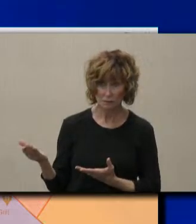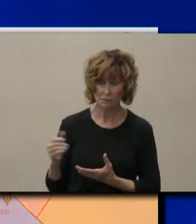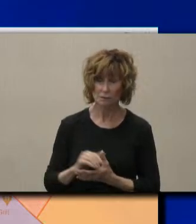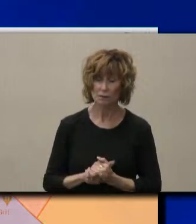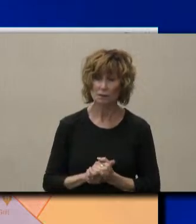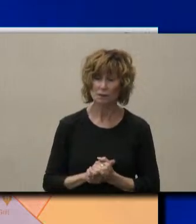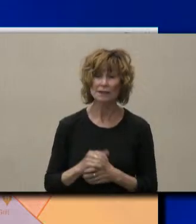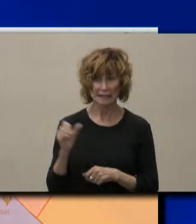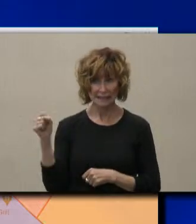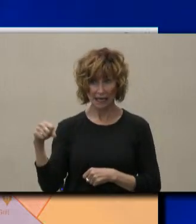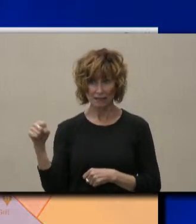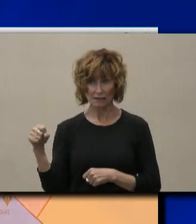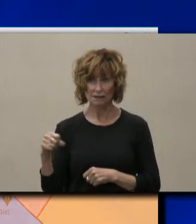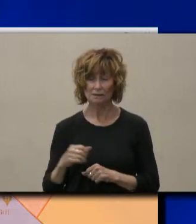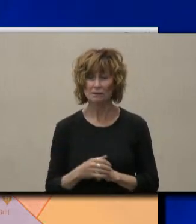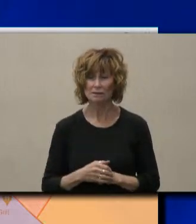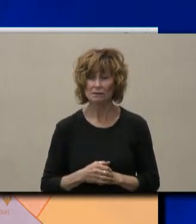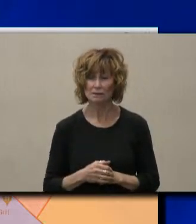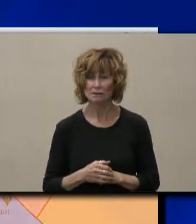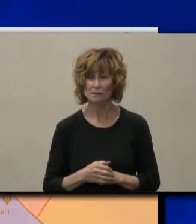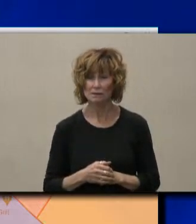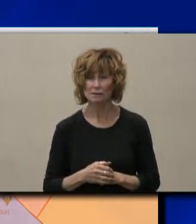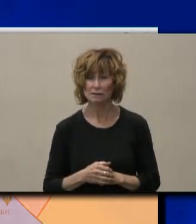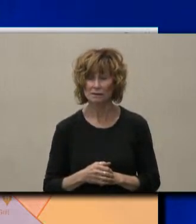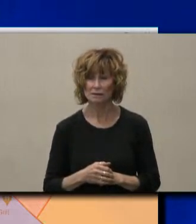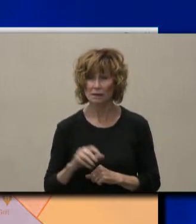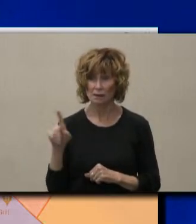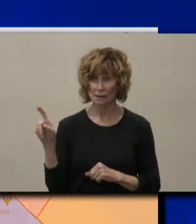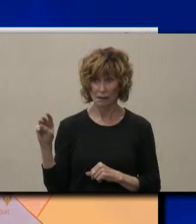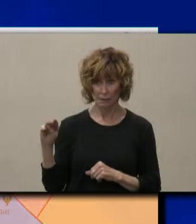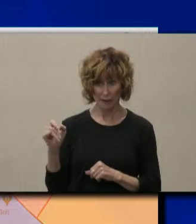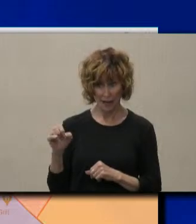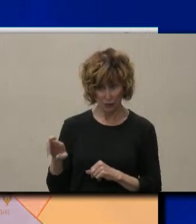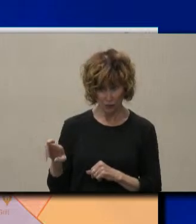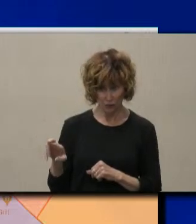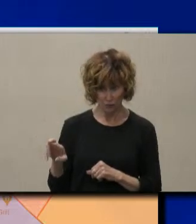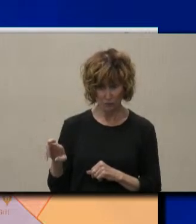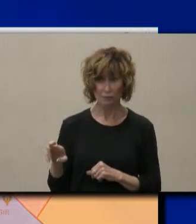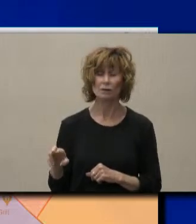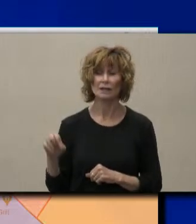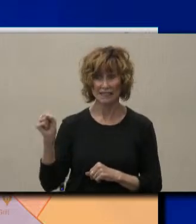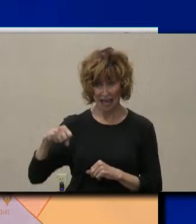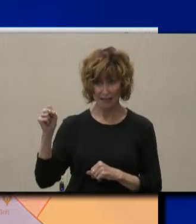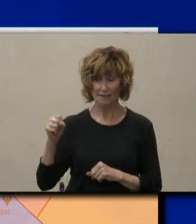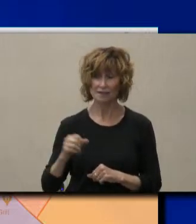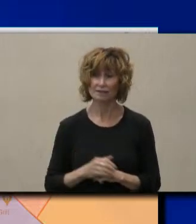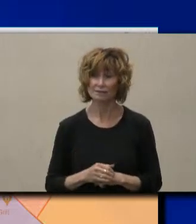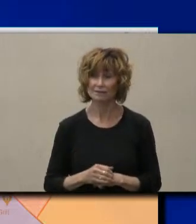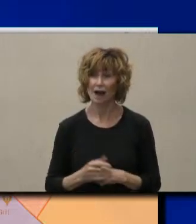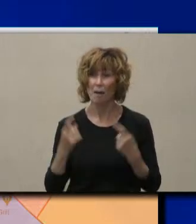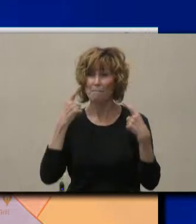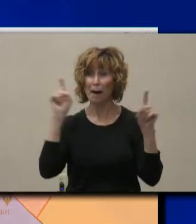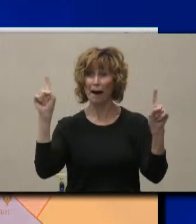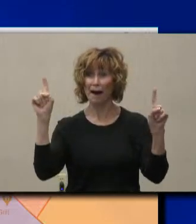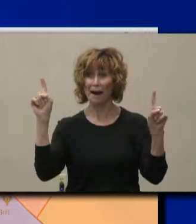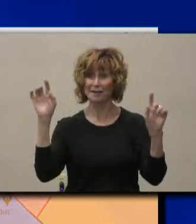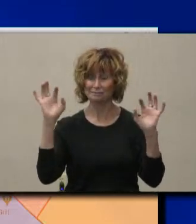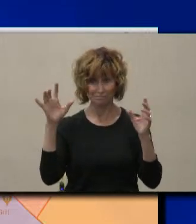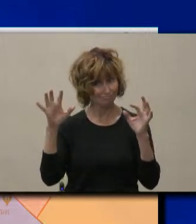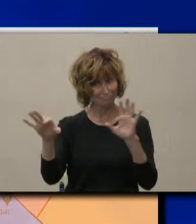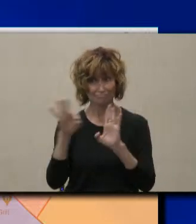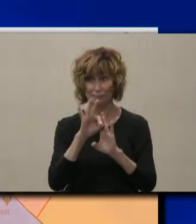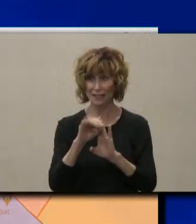I'll go yes. Mayor Roulette? Yes. Okay, we made it through. We'll